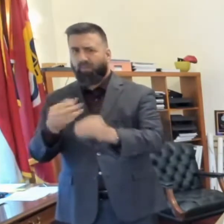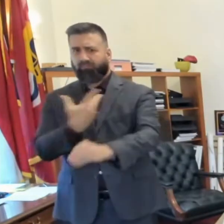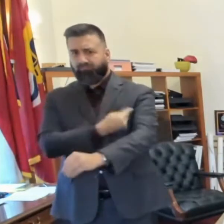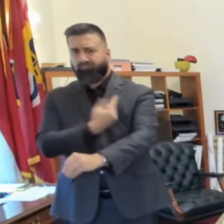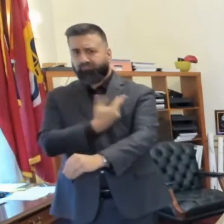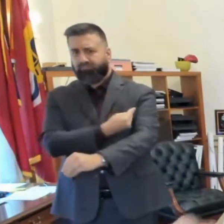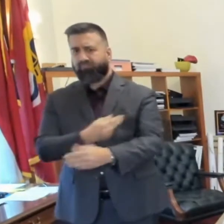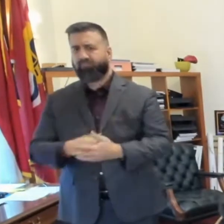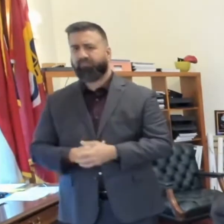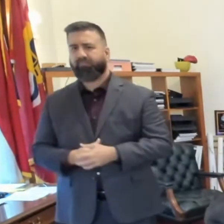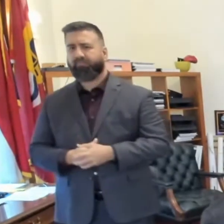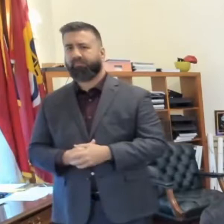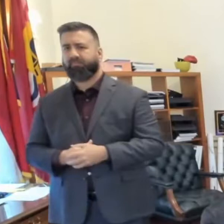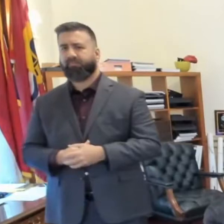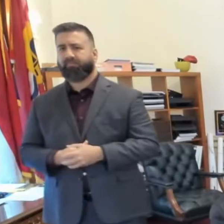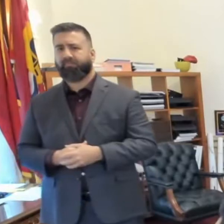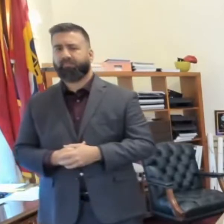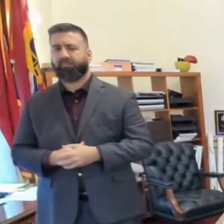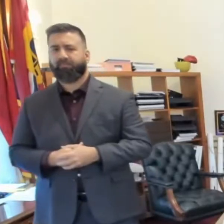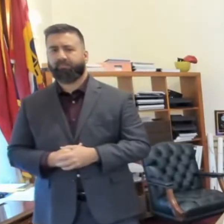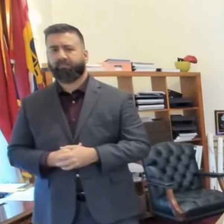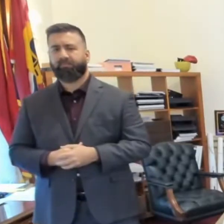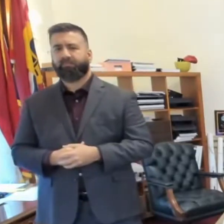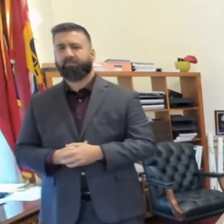So, excuse me, we are,